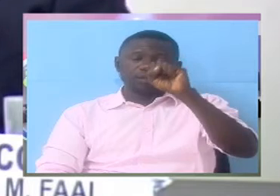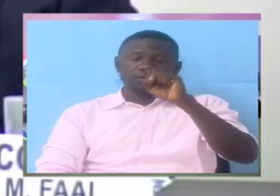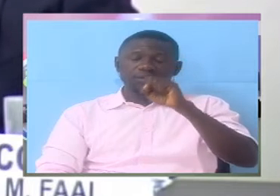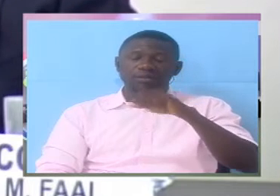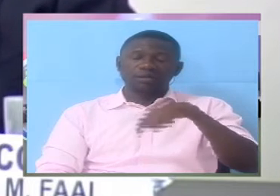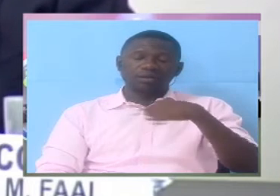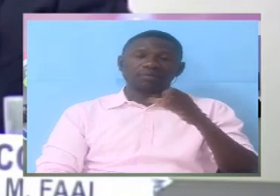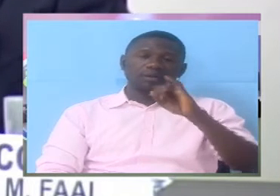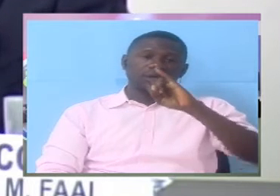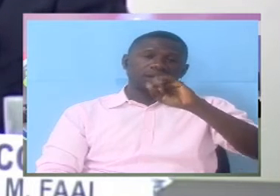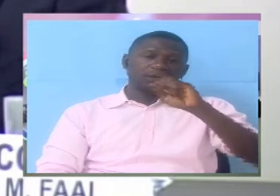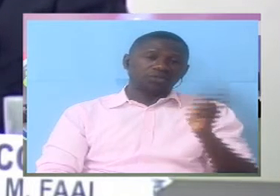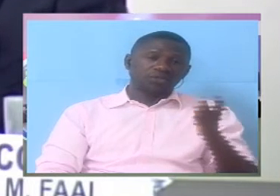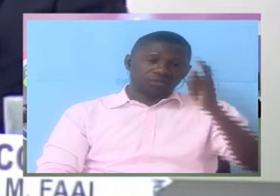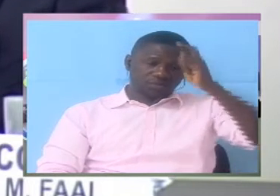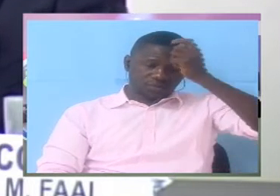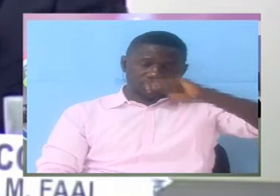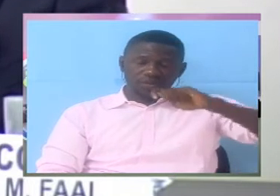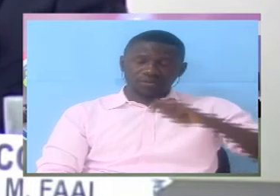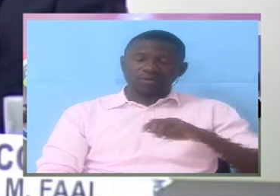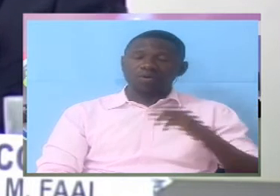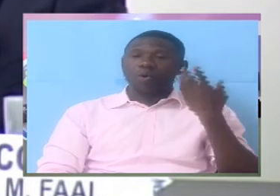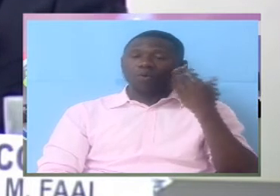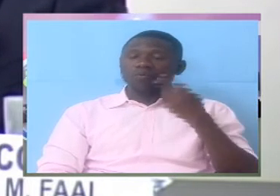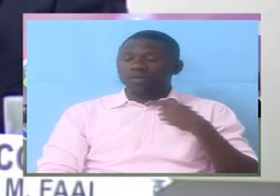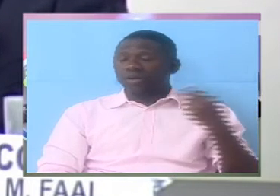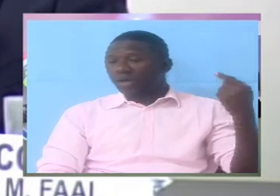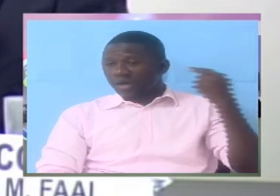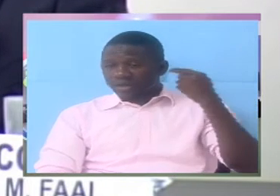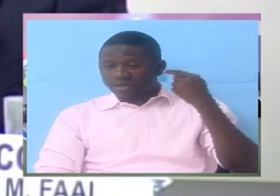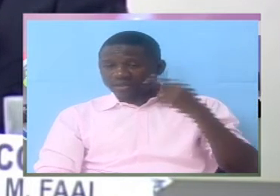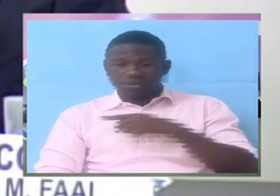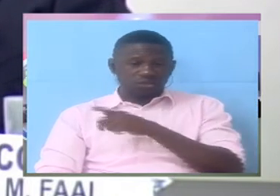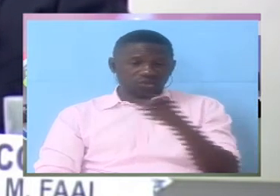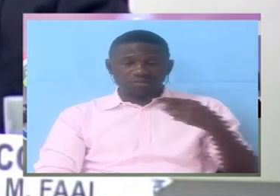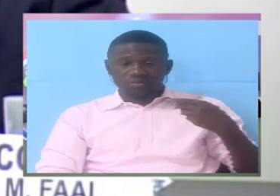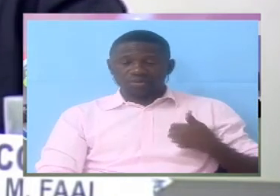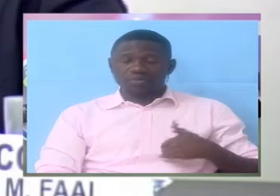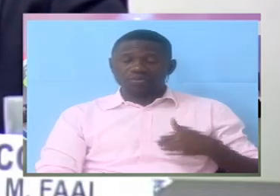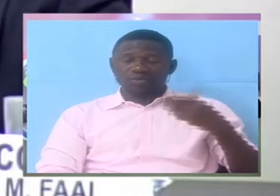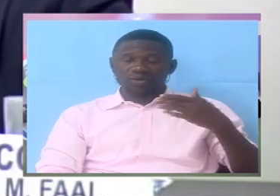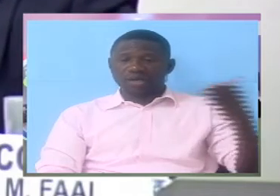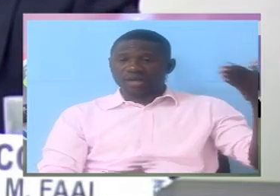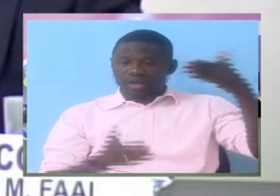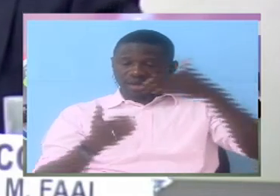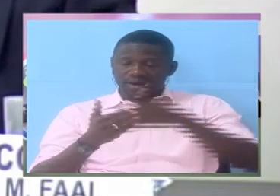when we heard that these people have arrived, we all come down from Director General's office.